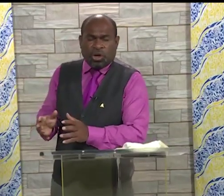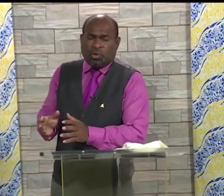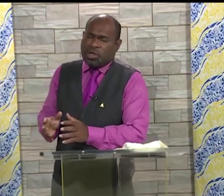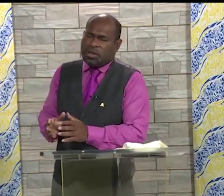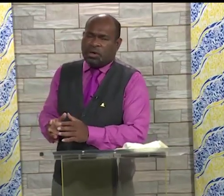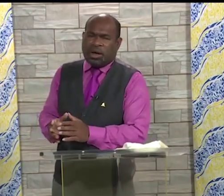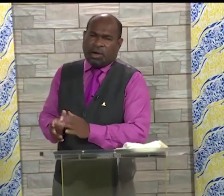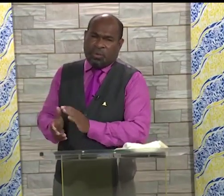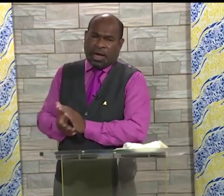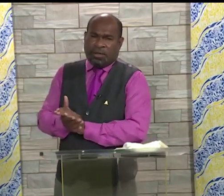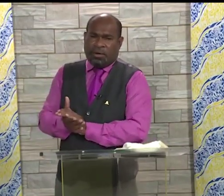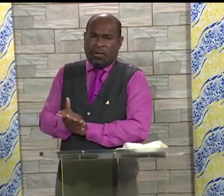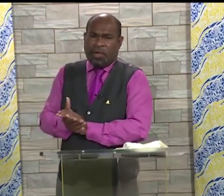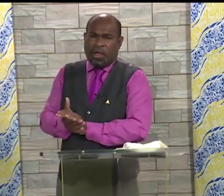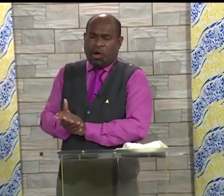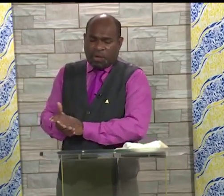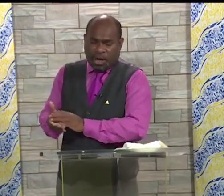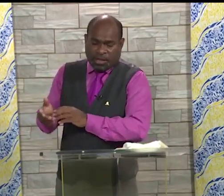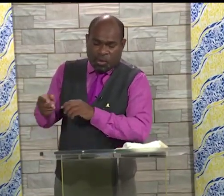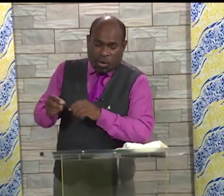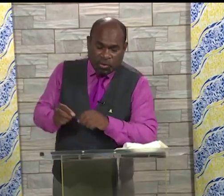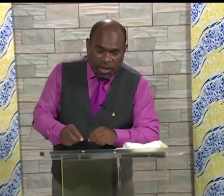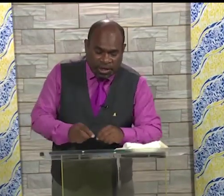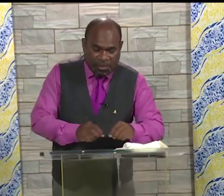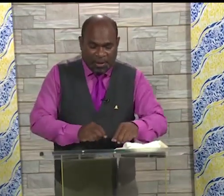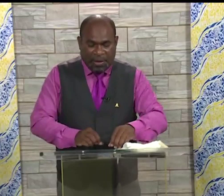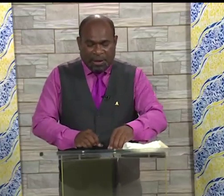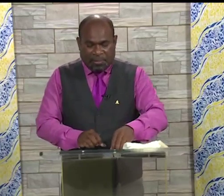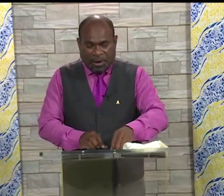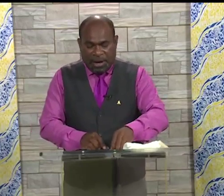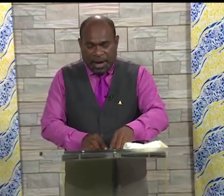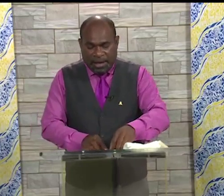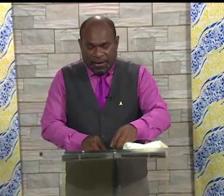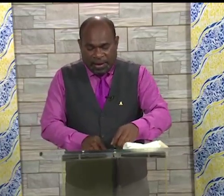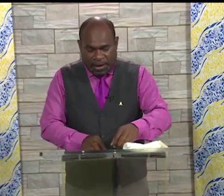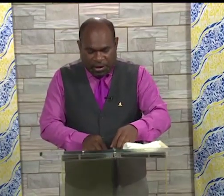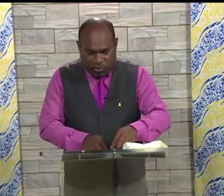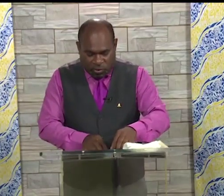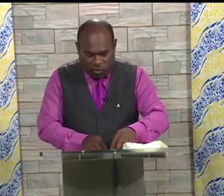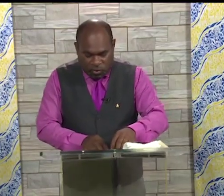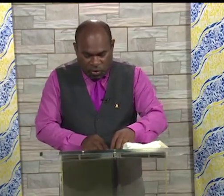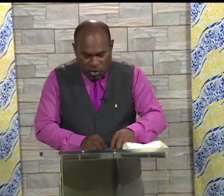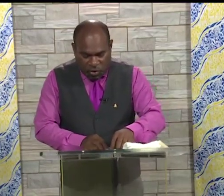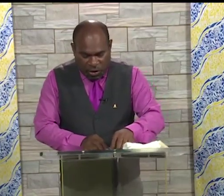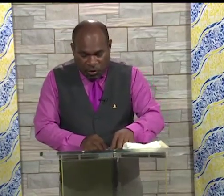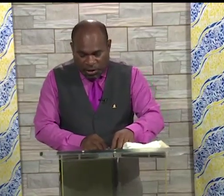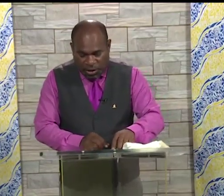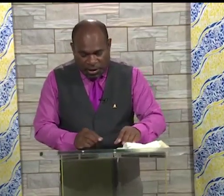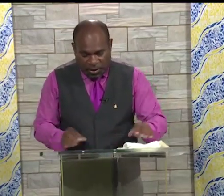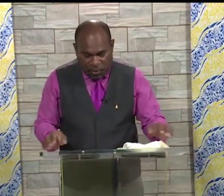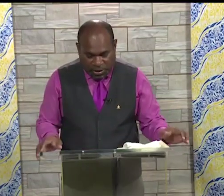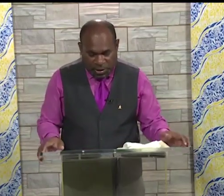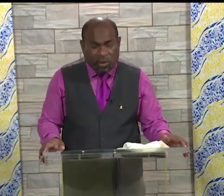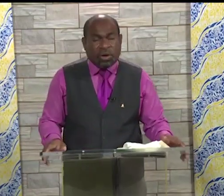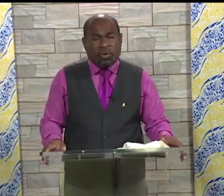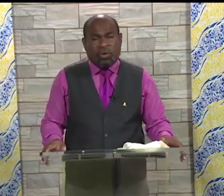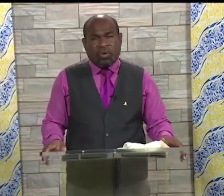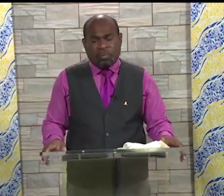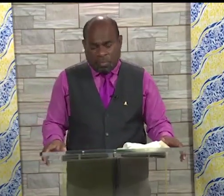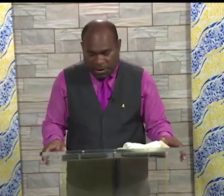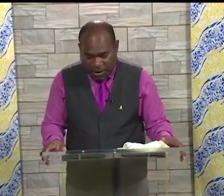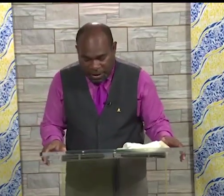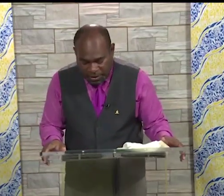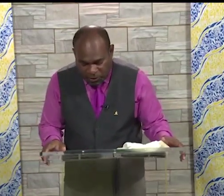bulo butu ni o sa sino kai na kau ga kai tiku o vino kat mo kauti ke de mai vagalai lai ena tugutuku ko ena da na i wasini ga